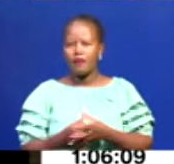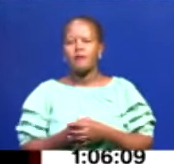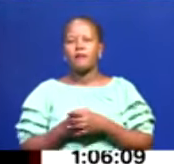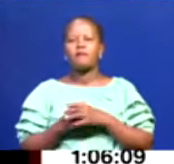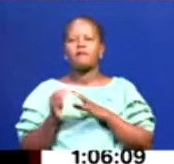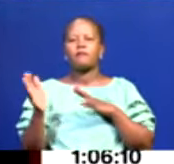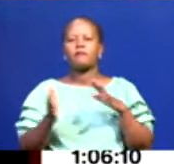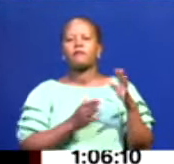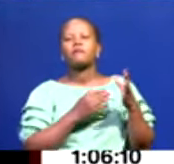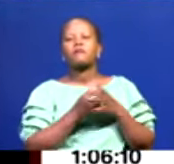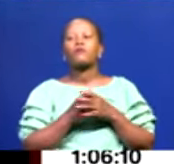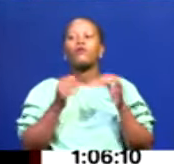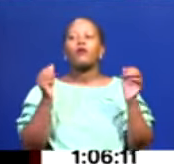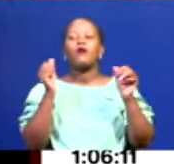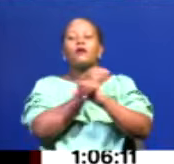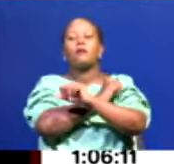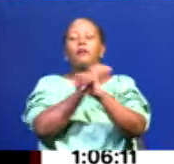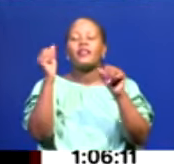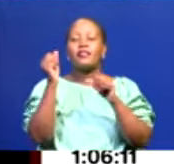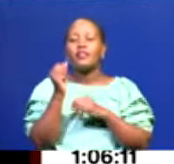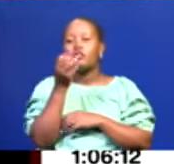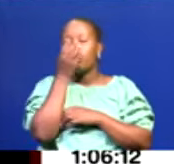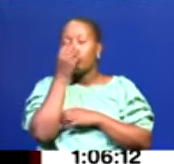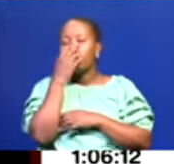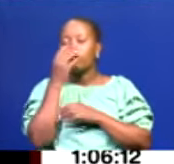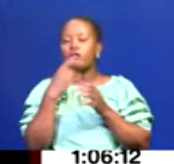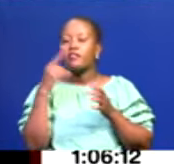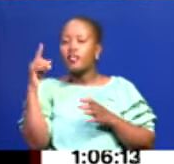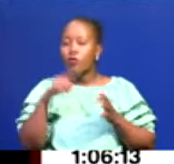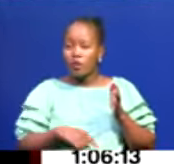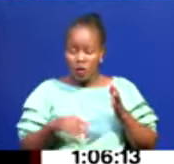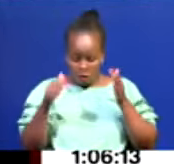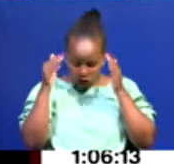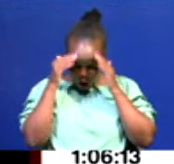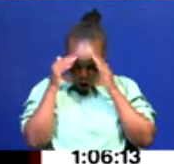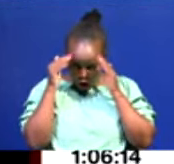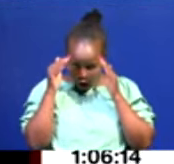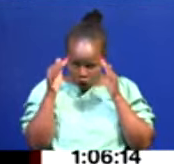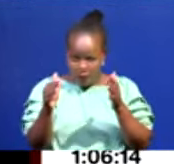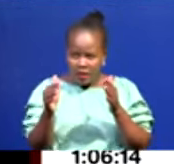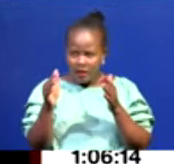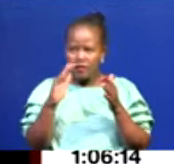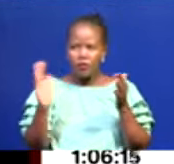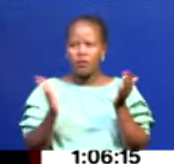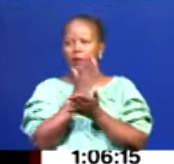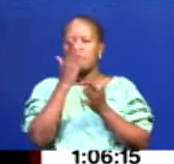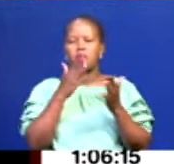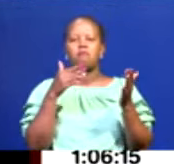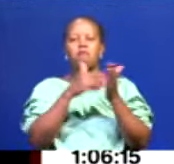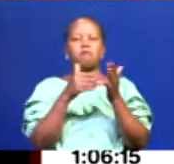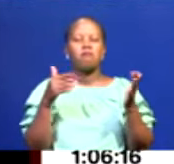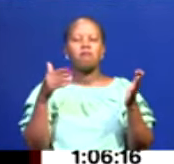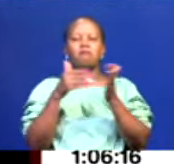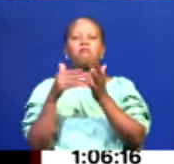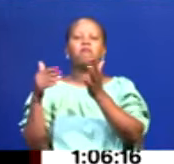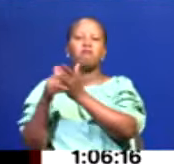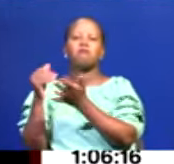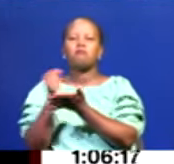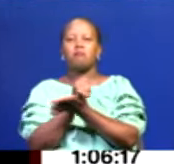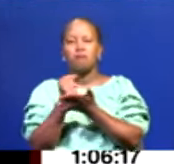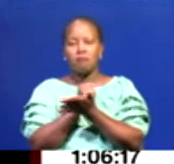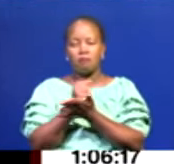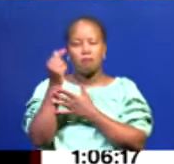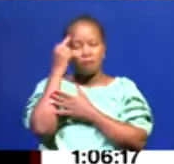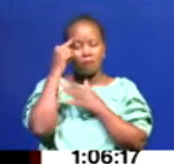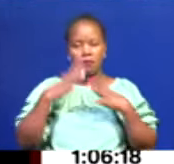President William Ruto has said that he is committed to eliminating the barriers imposed by visa requirements for